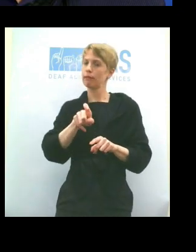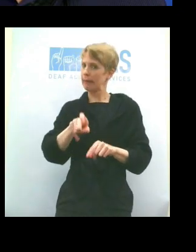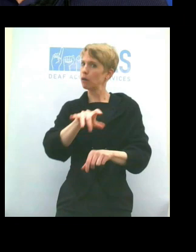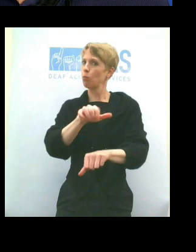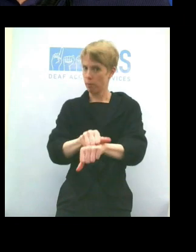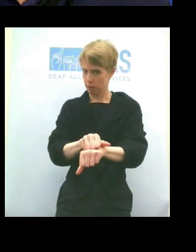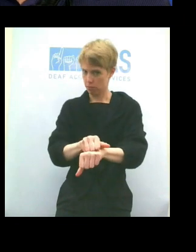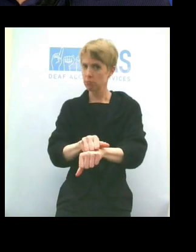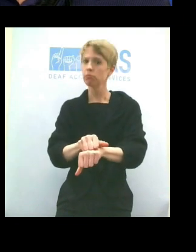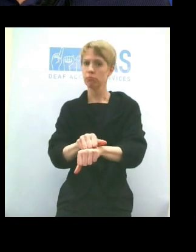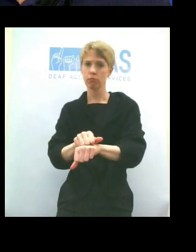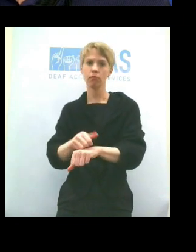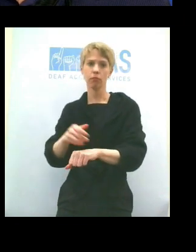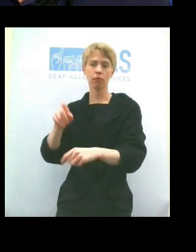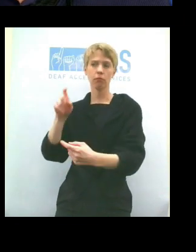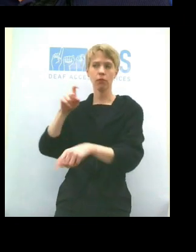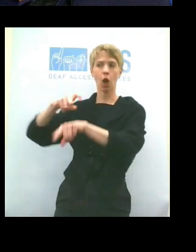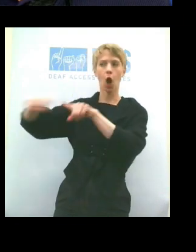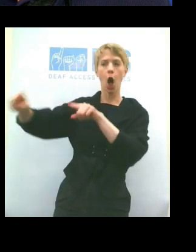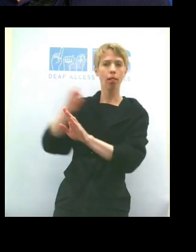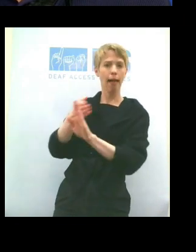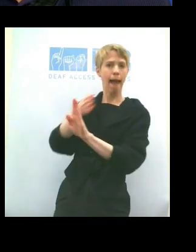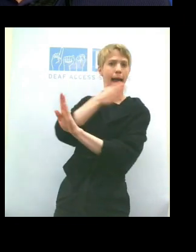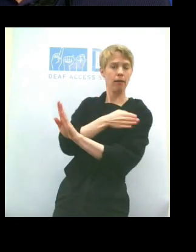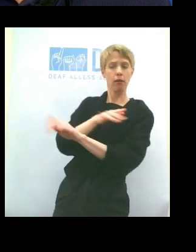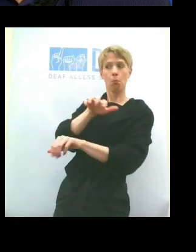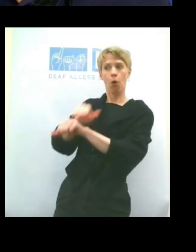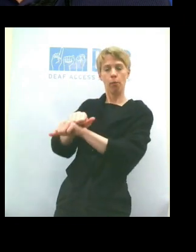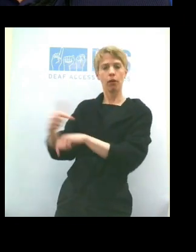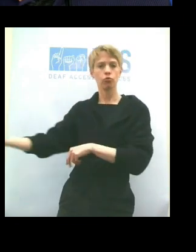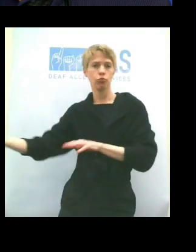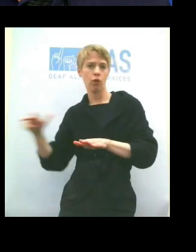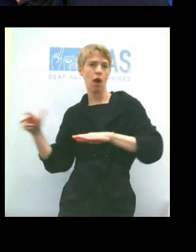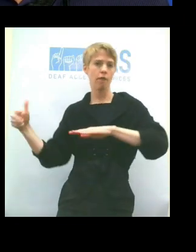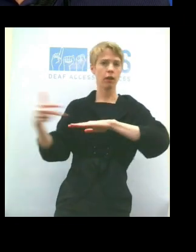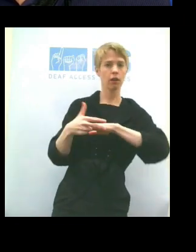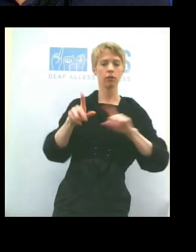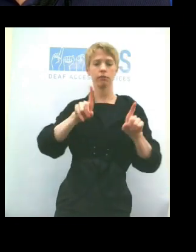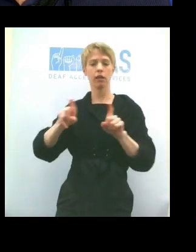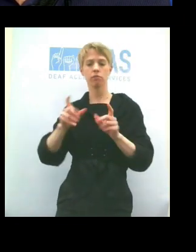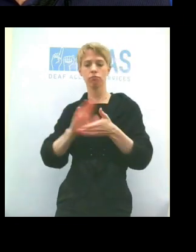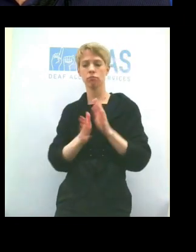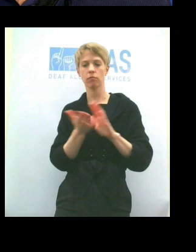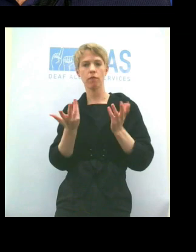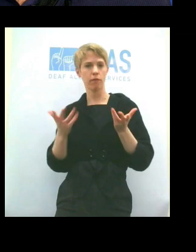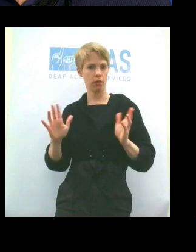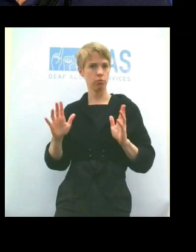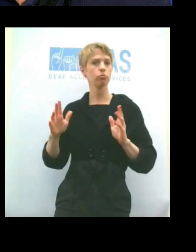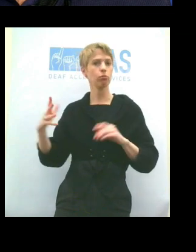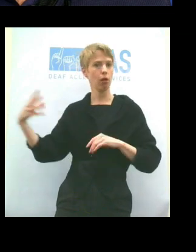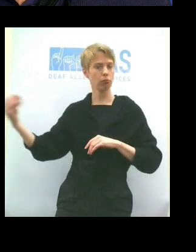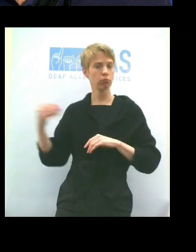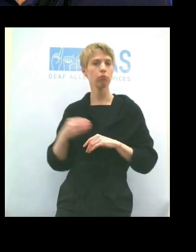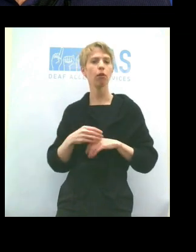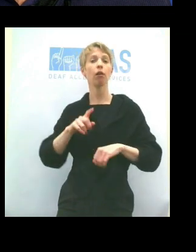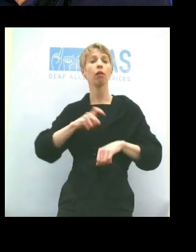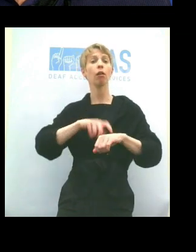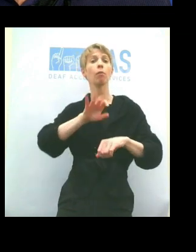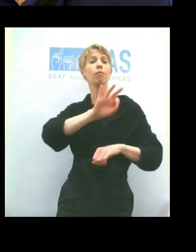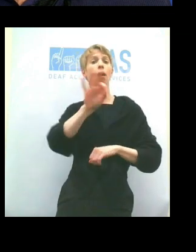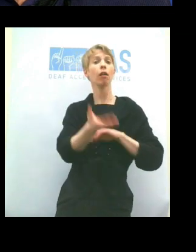have a designated time. You get in, you get out. You don't have to wait very long. It is from 9 a.m. to 5 p.m. on Monday,